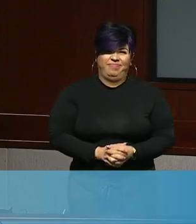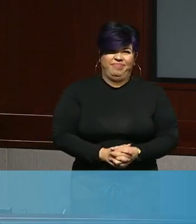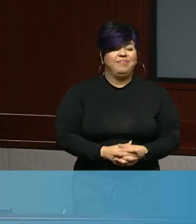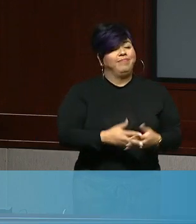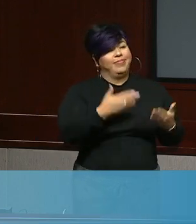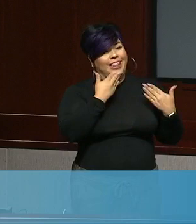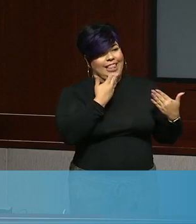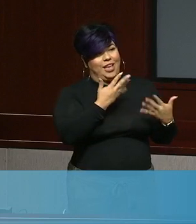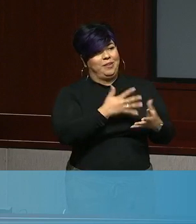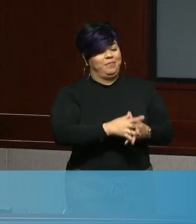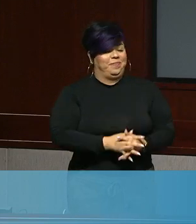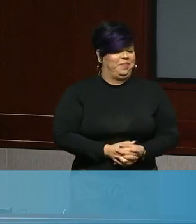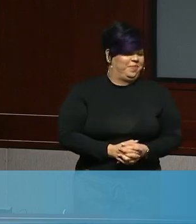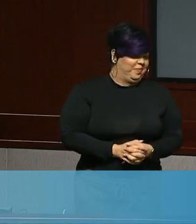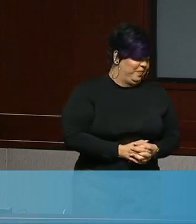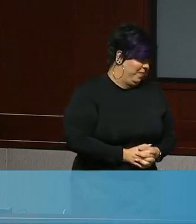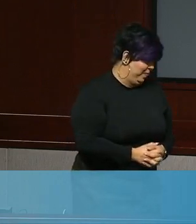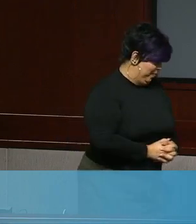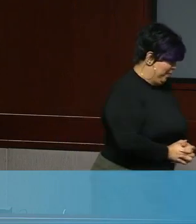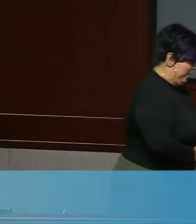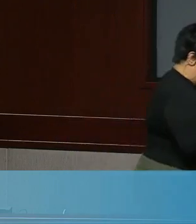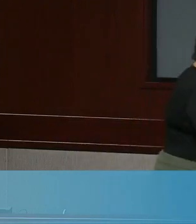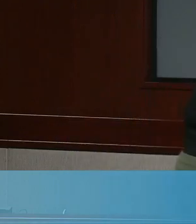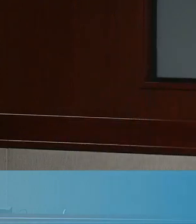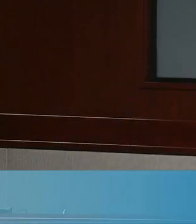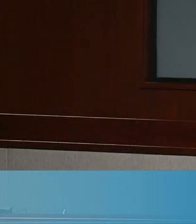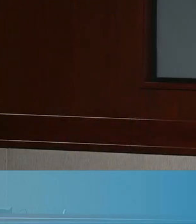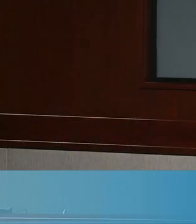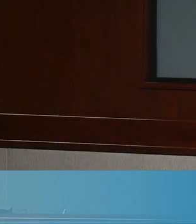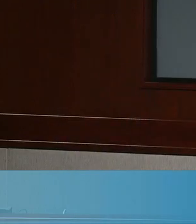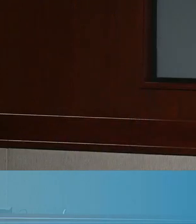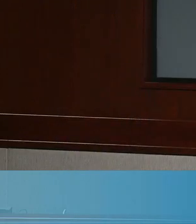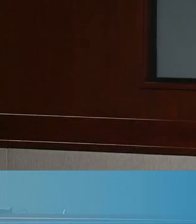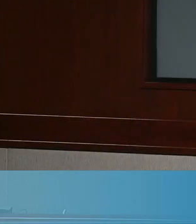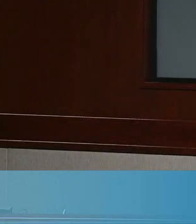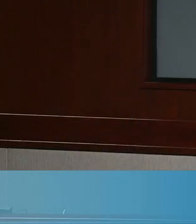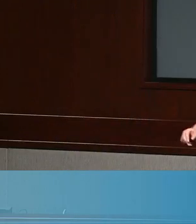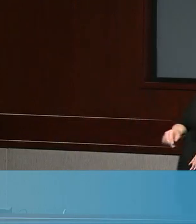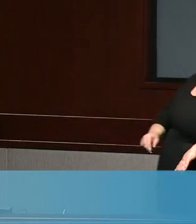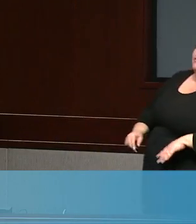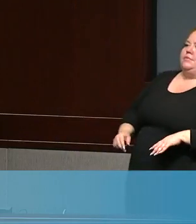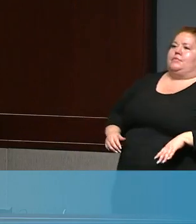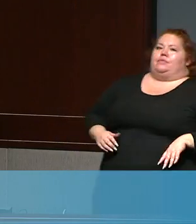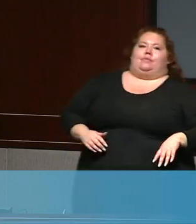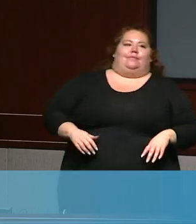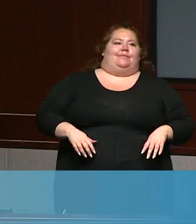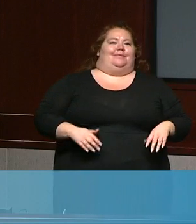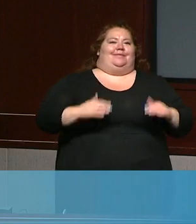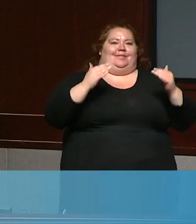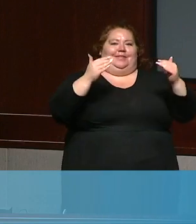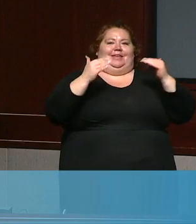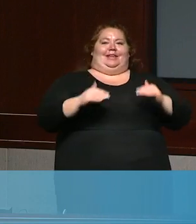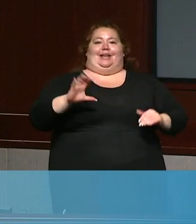Okay, thank you very much. Our next outlet is Channel 23. I believe we have Tori on the line. Any